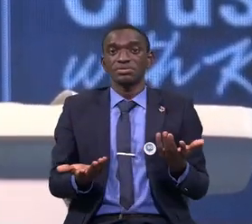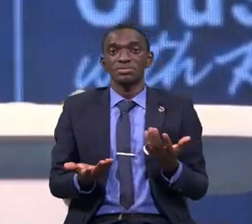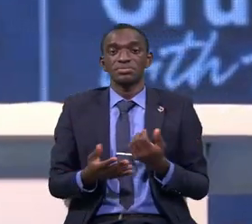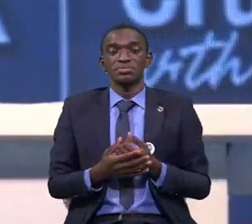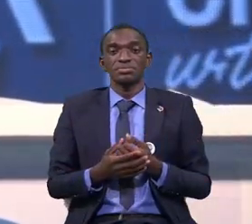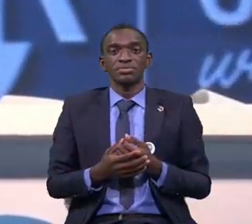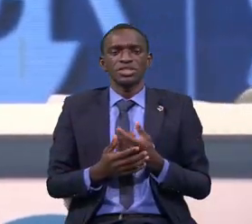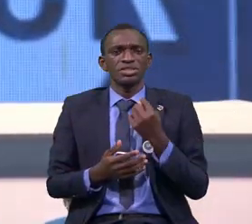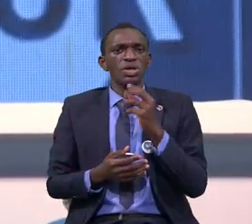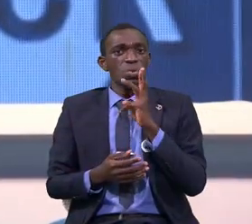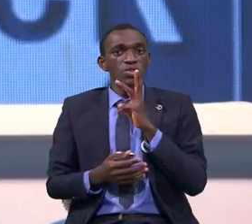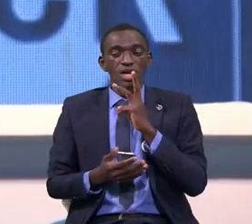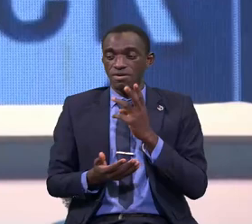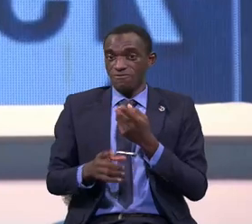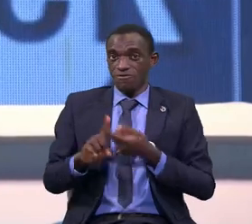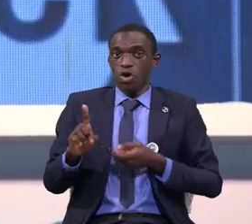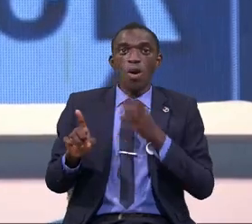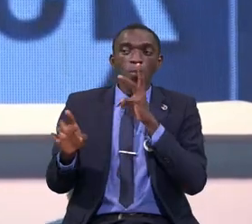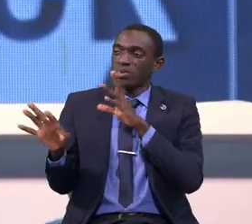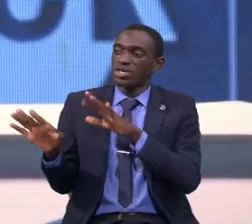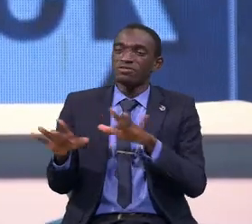The water may come from River Jordan.